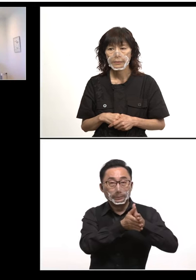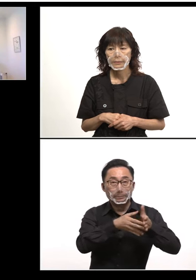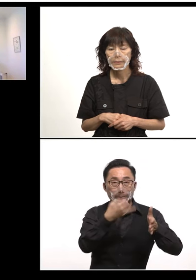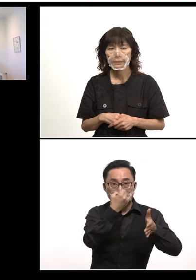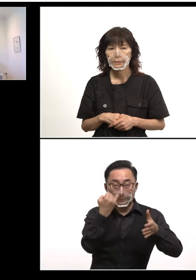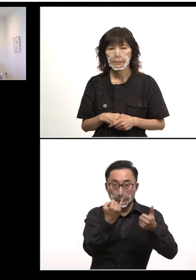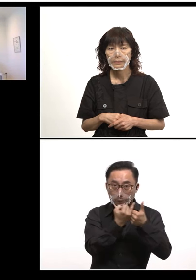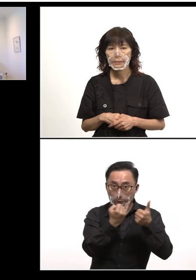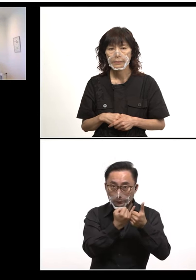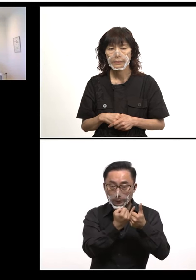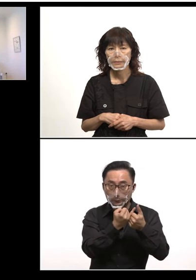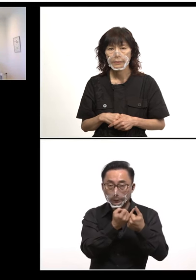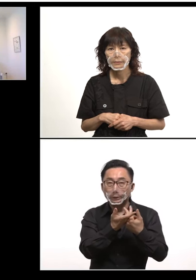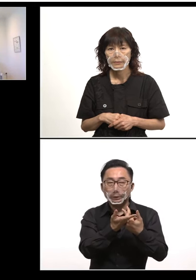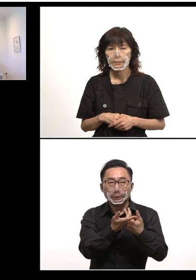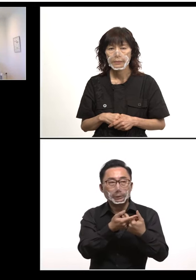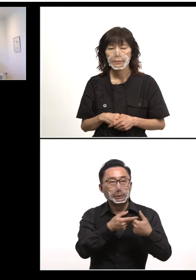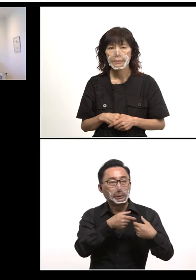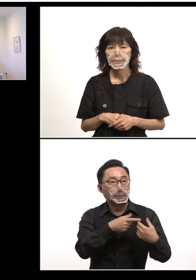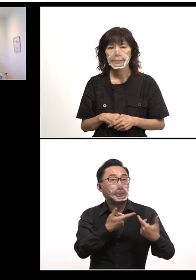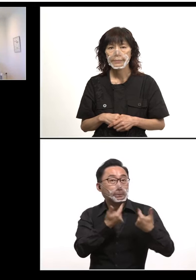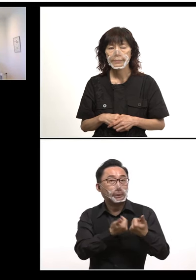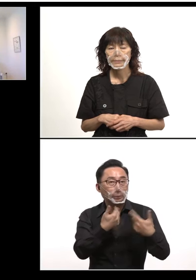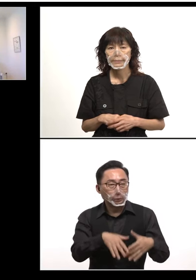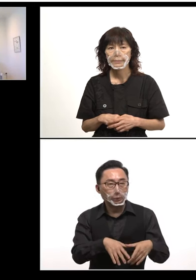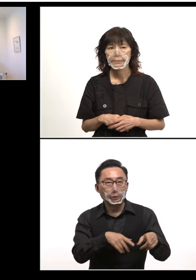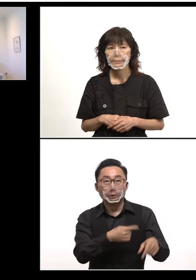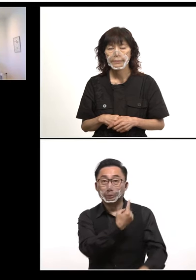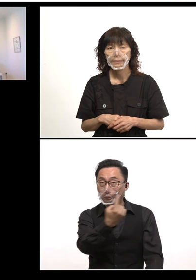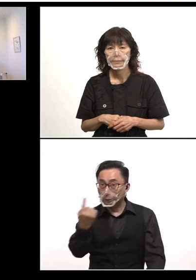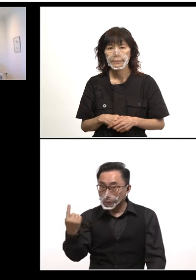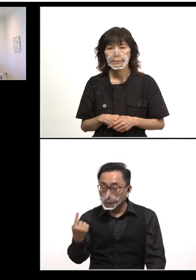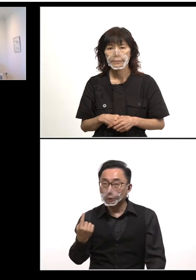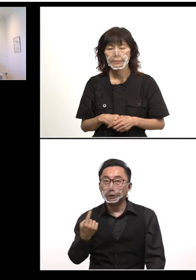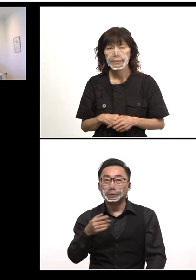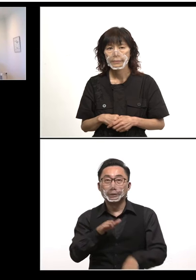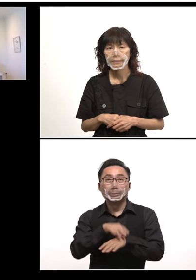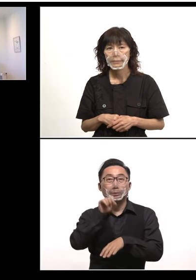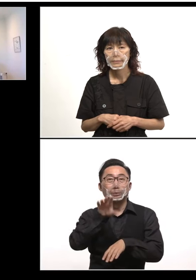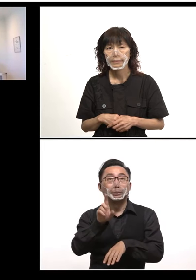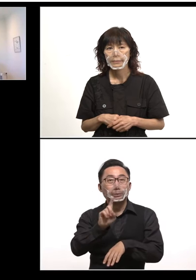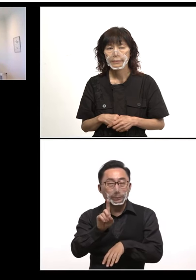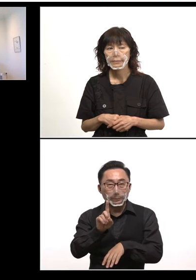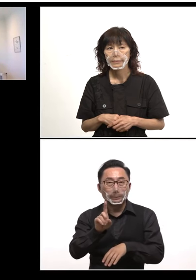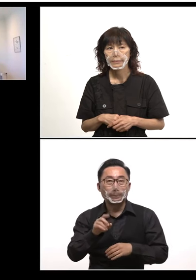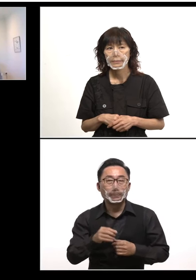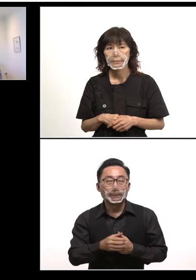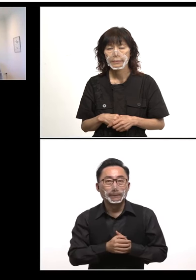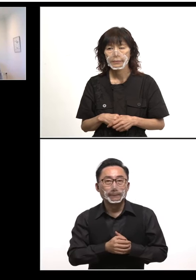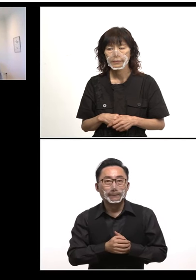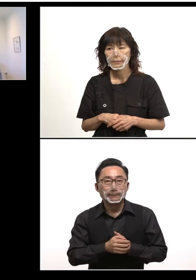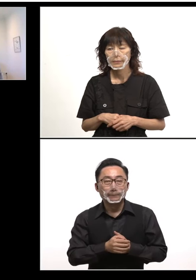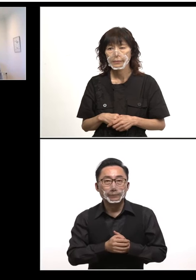almost everyone starts from what you were, what you others have referred to, right? It's just from almost just the point of view of